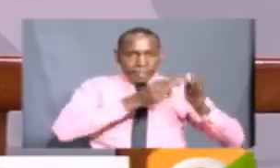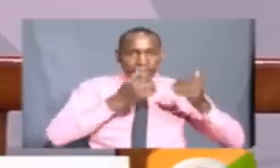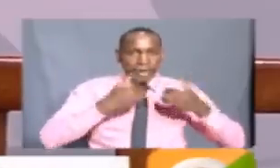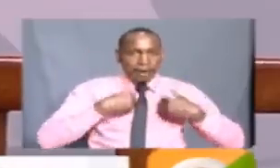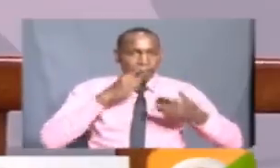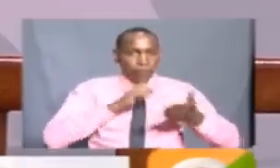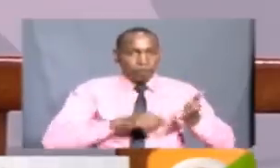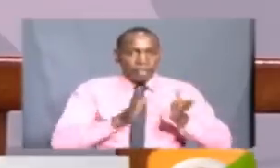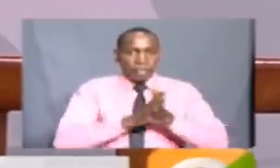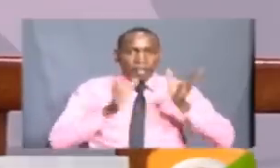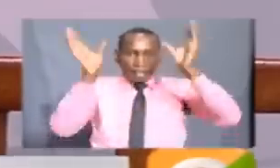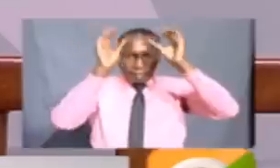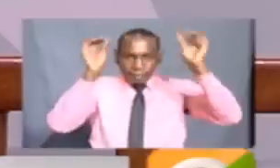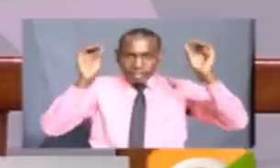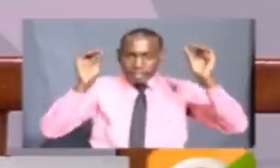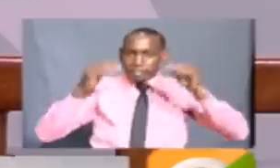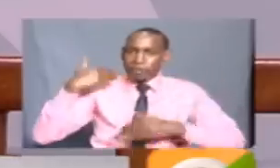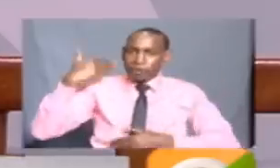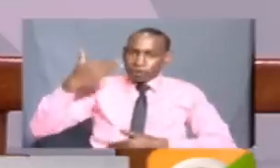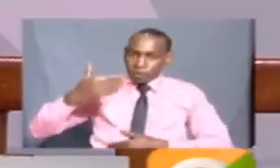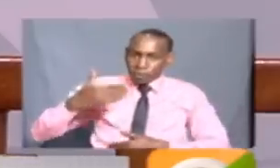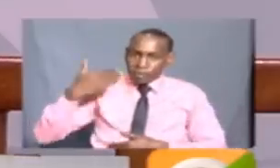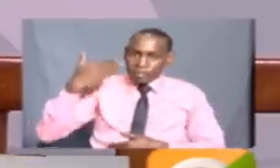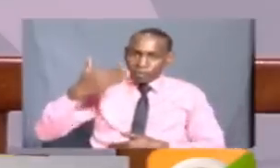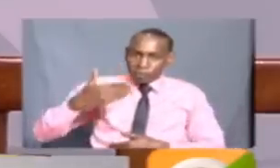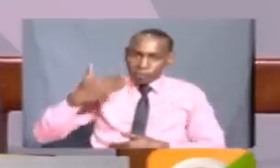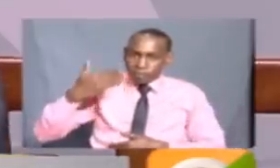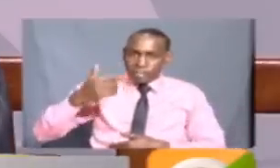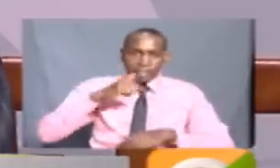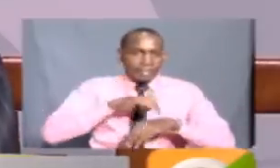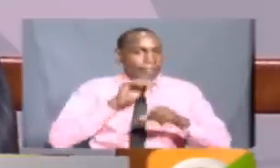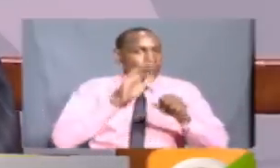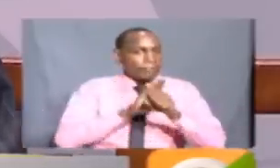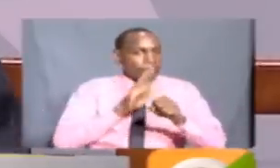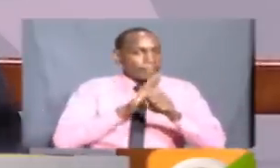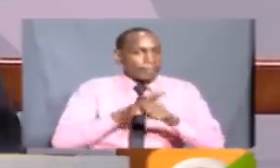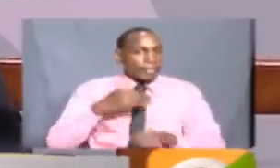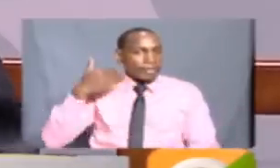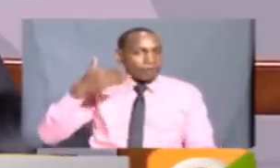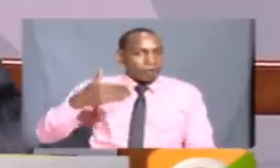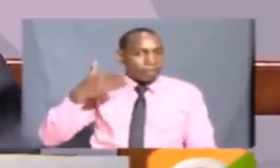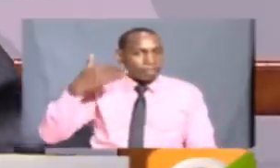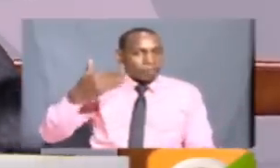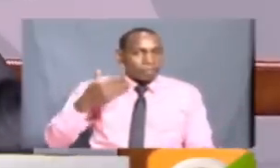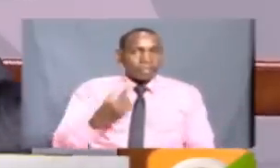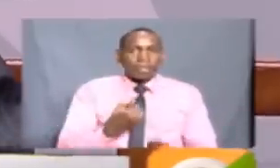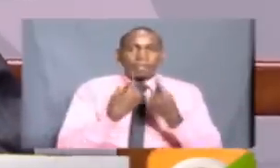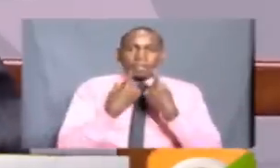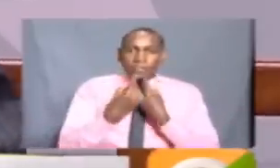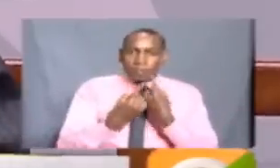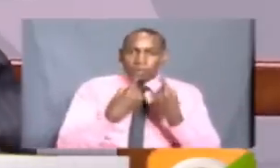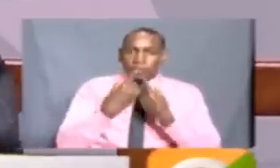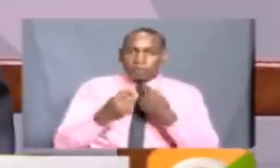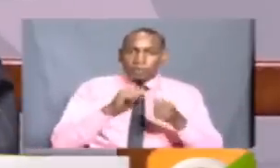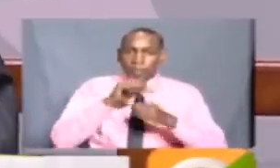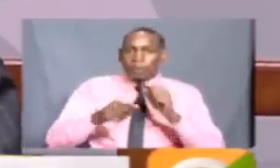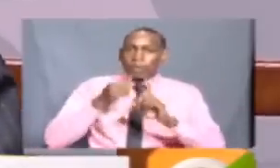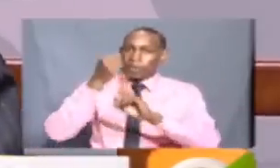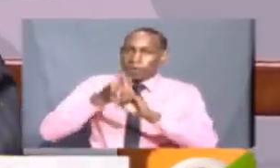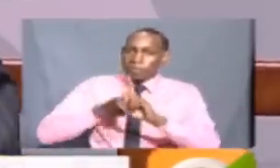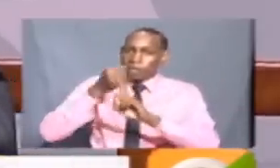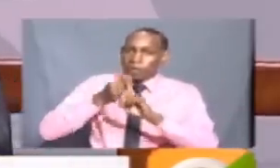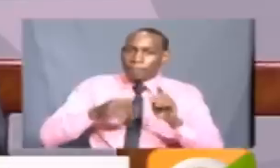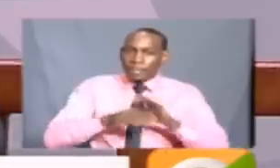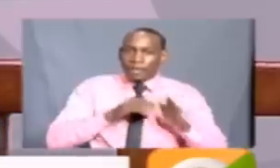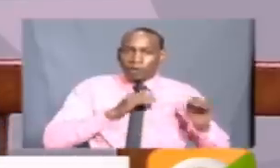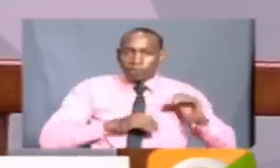president who, on a daily basis, perhaps many times too often, is talking about and against corruption.